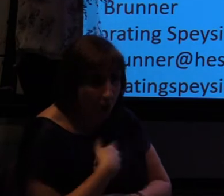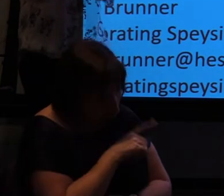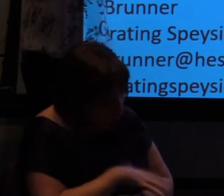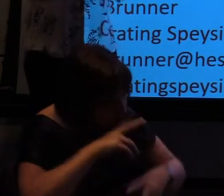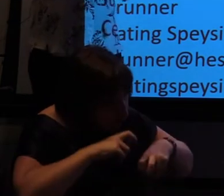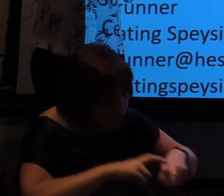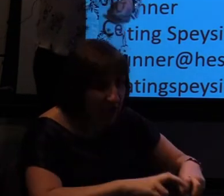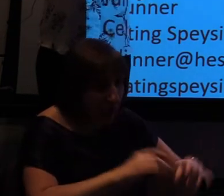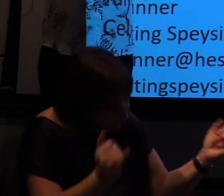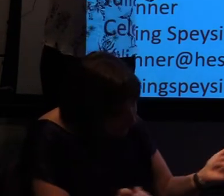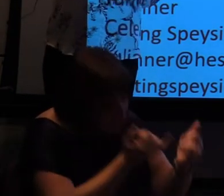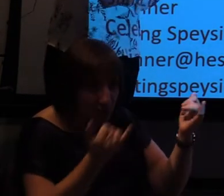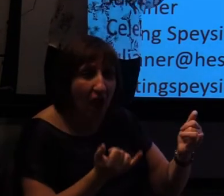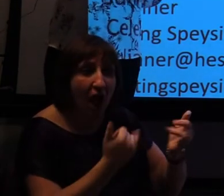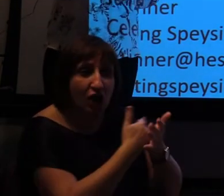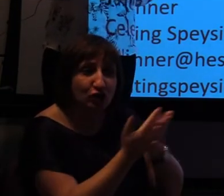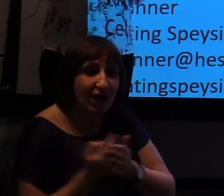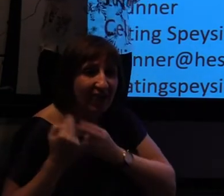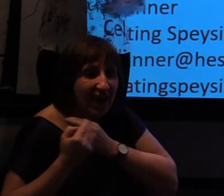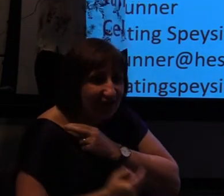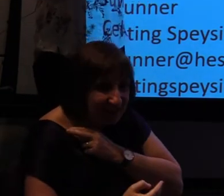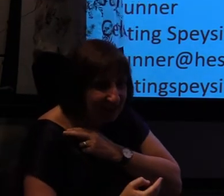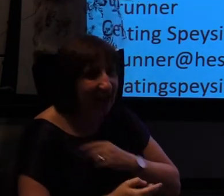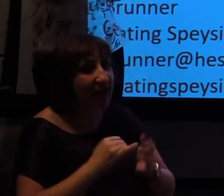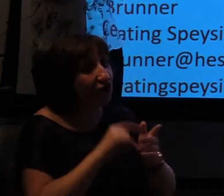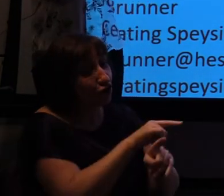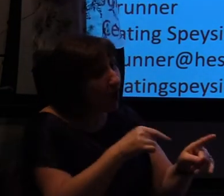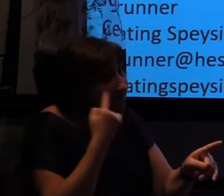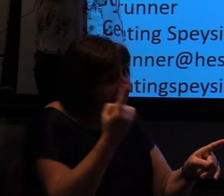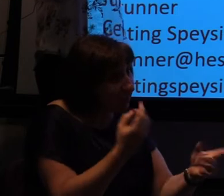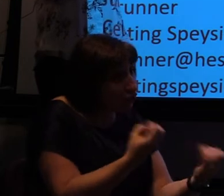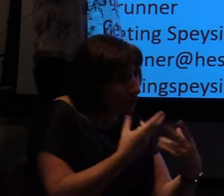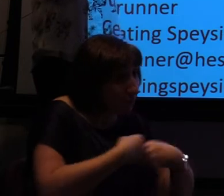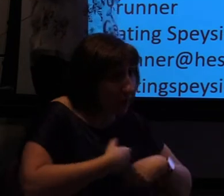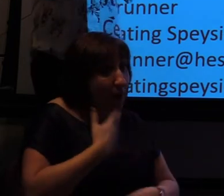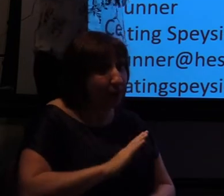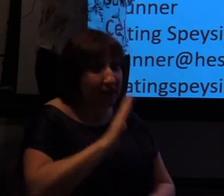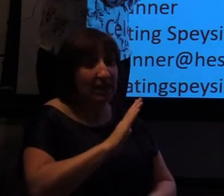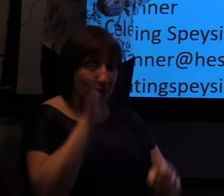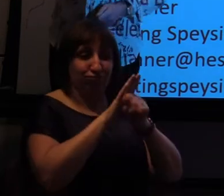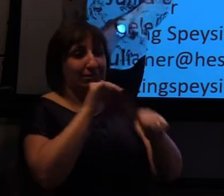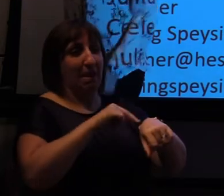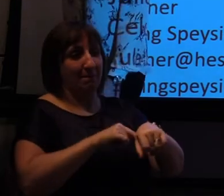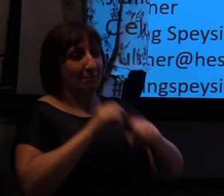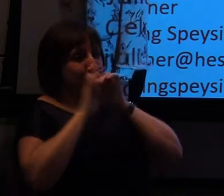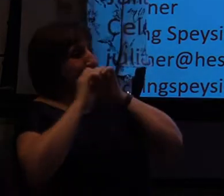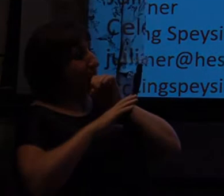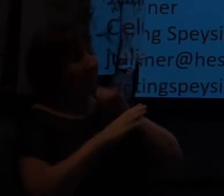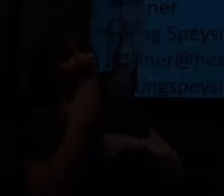explore, celebrate and share that heritage? So if you have anything to share with me, please do come find me later. Thanks.